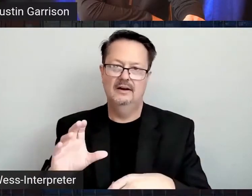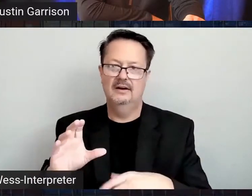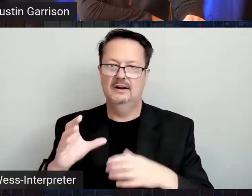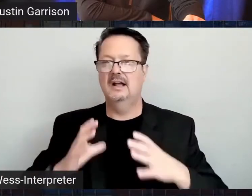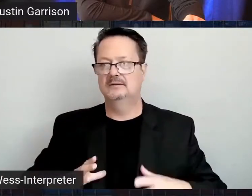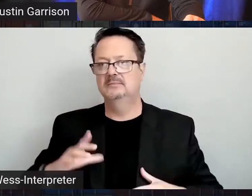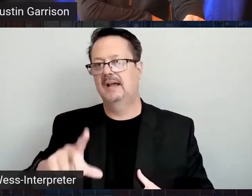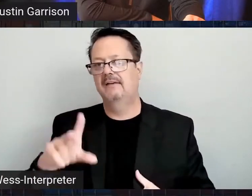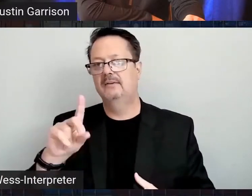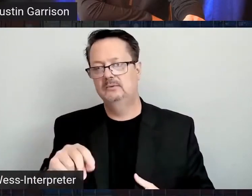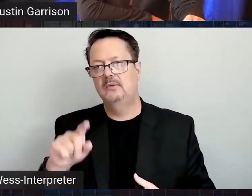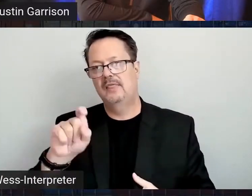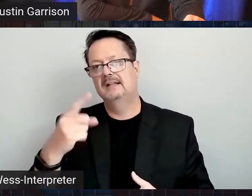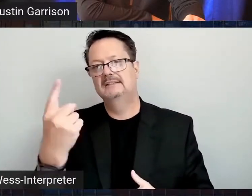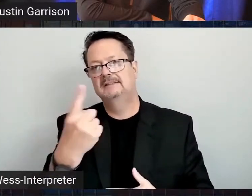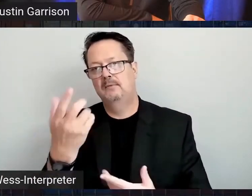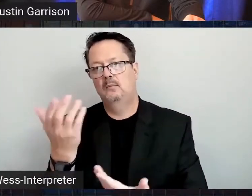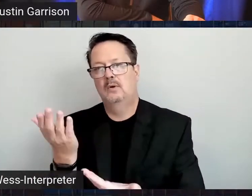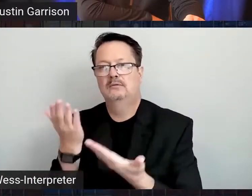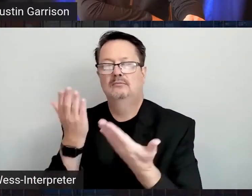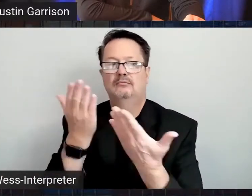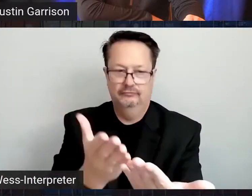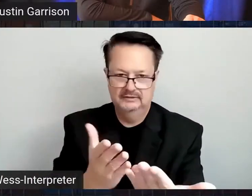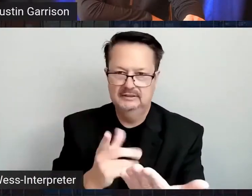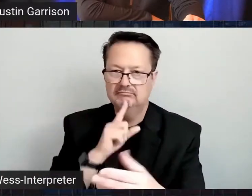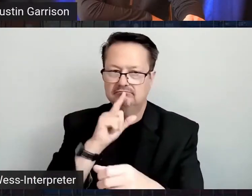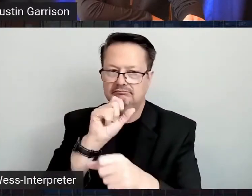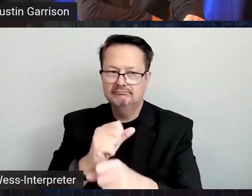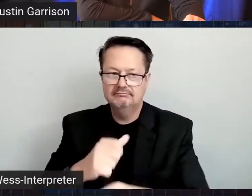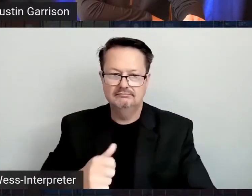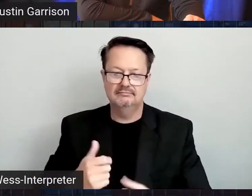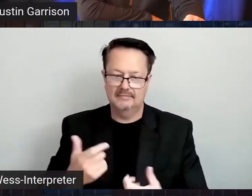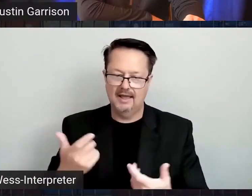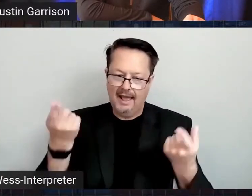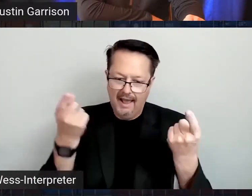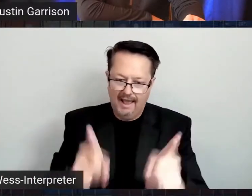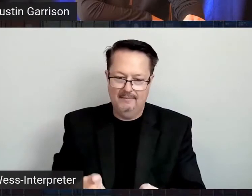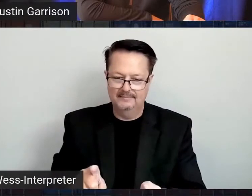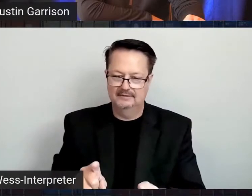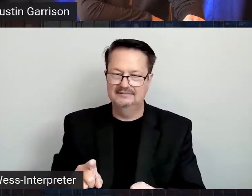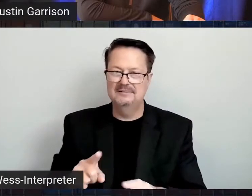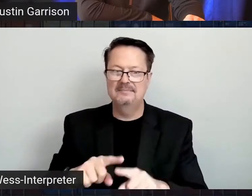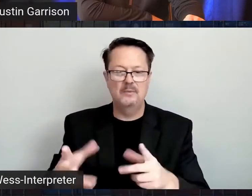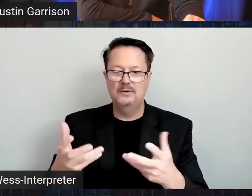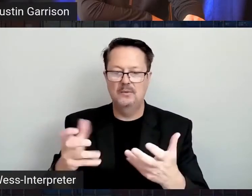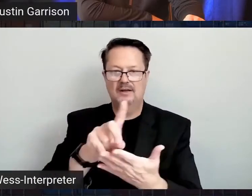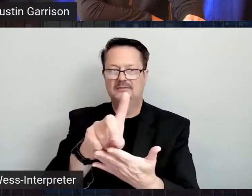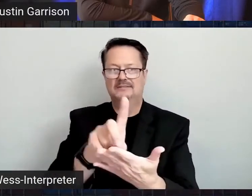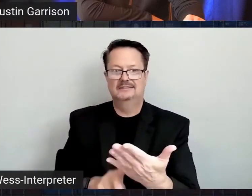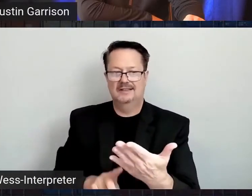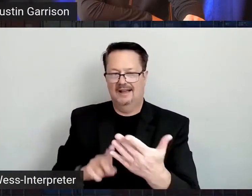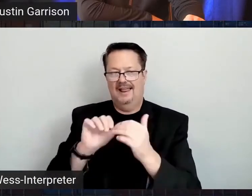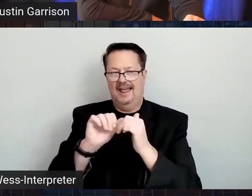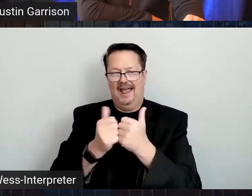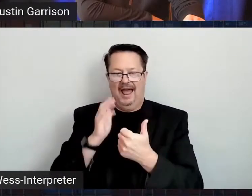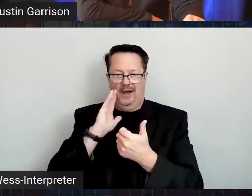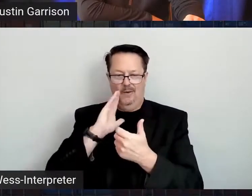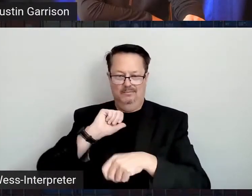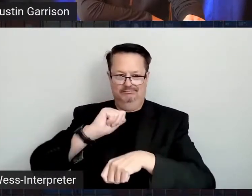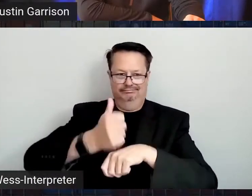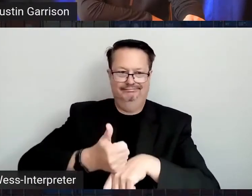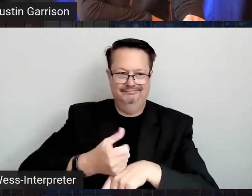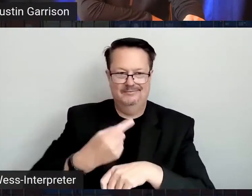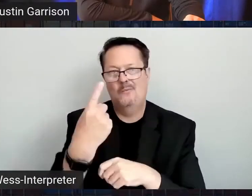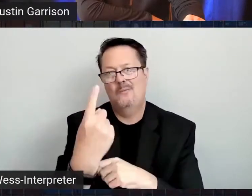something we will want to bring feature parity as well. We just don't want to, design how that should be implemented in this one